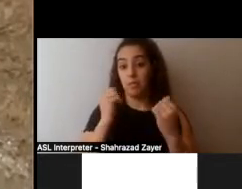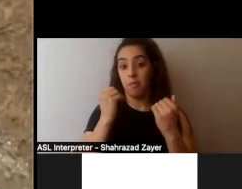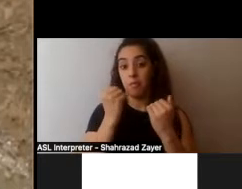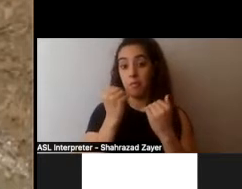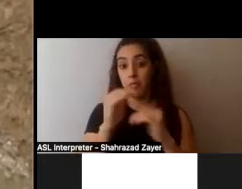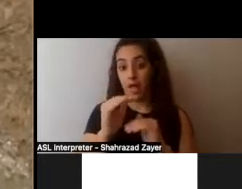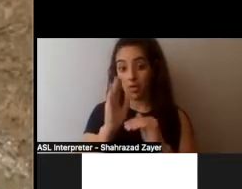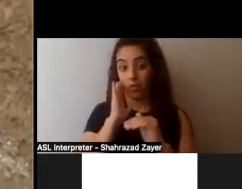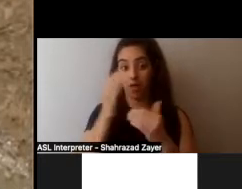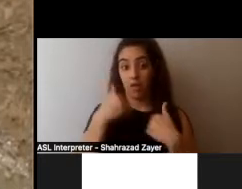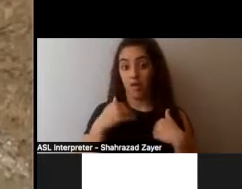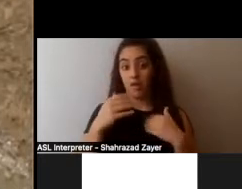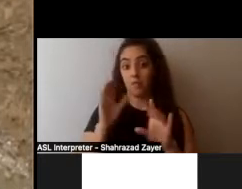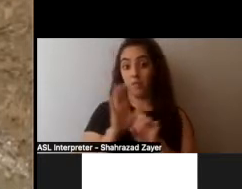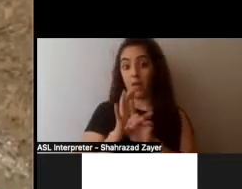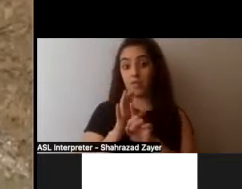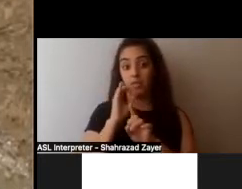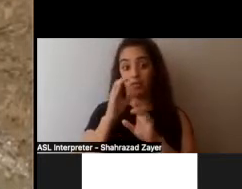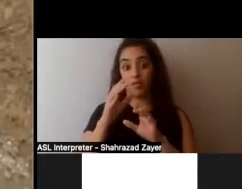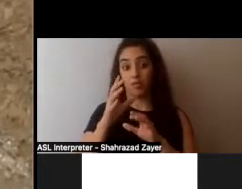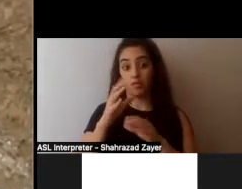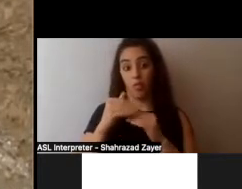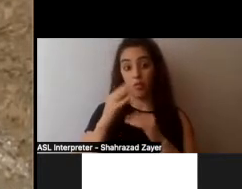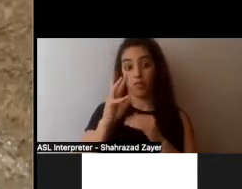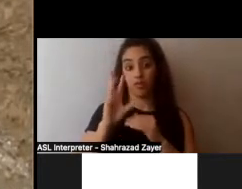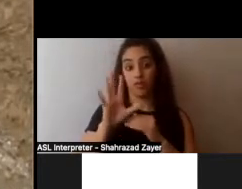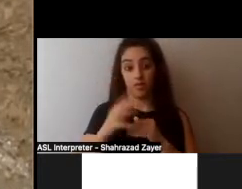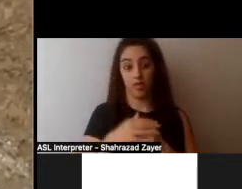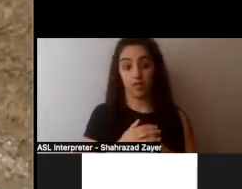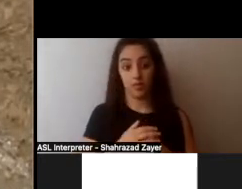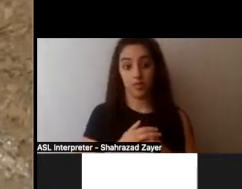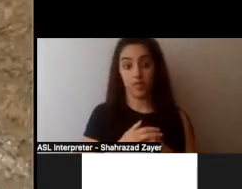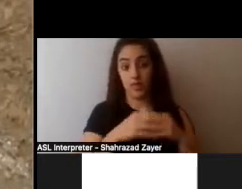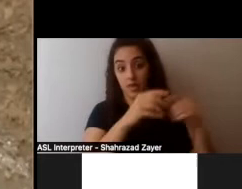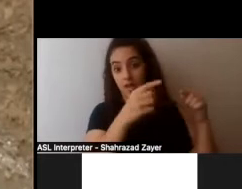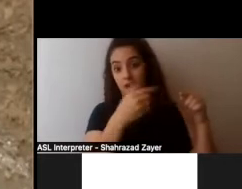toggle on the left-hand side over here to see the legend. That'll collapse and expand.